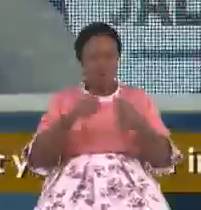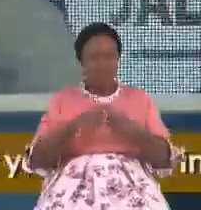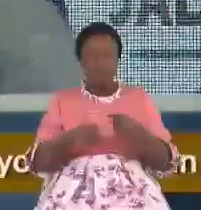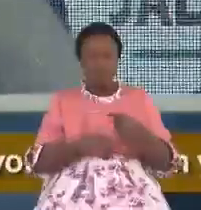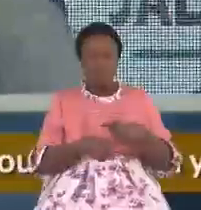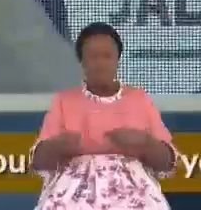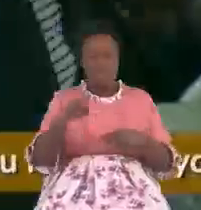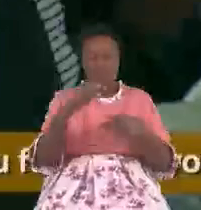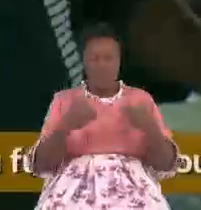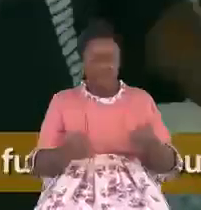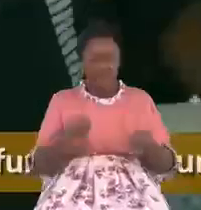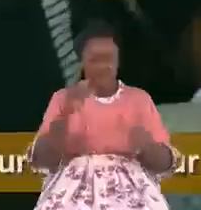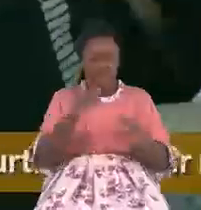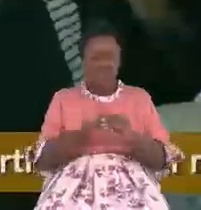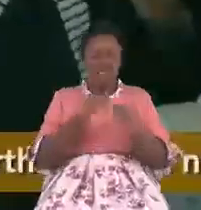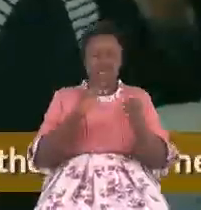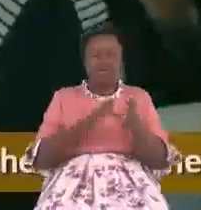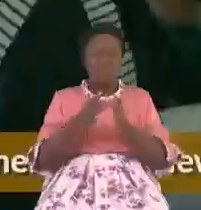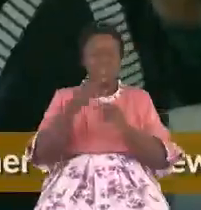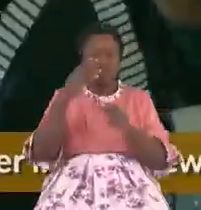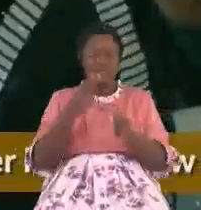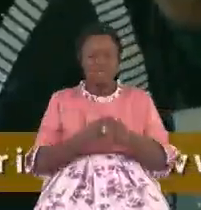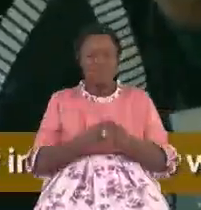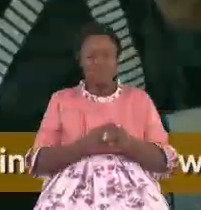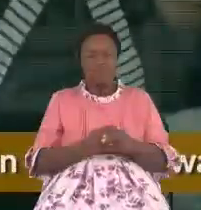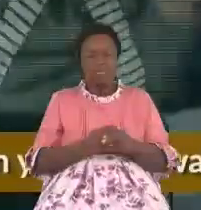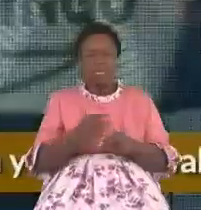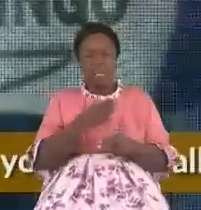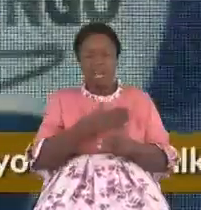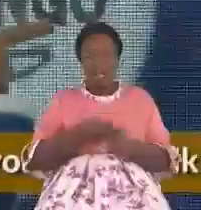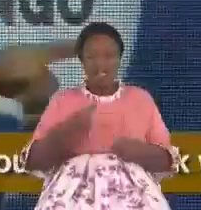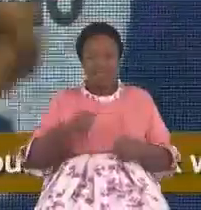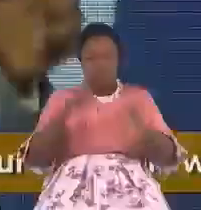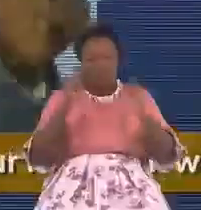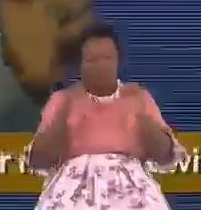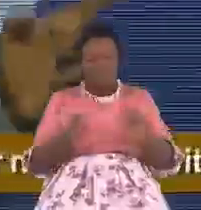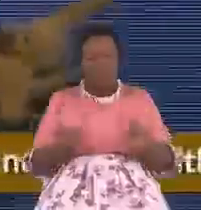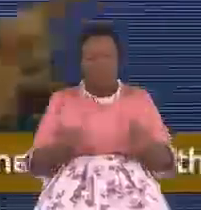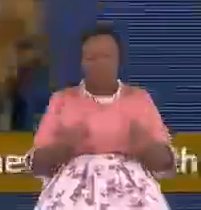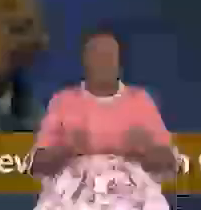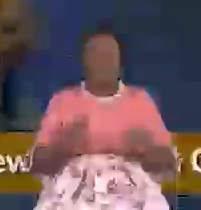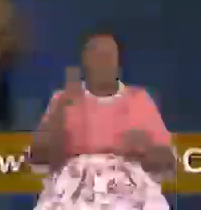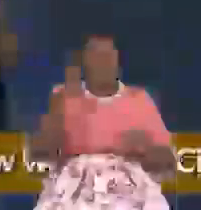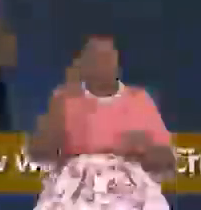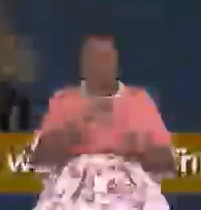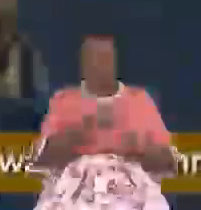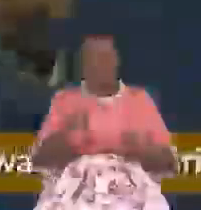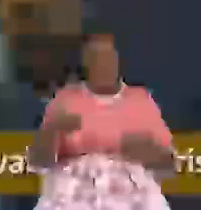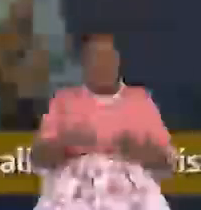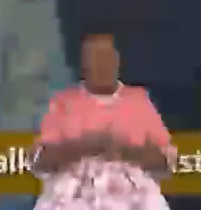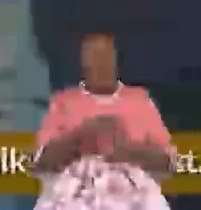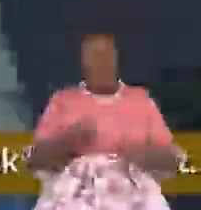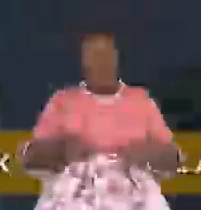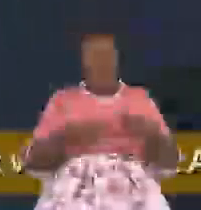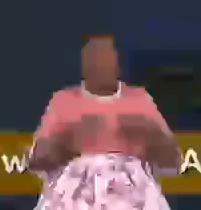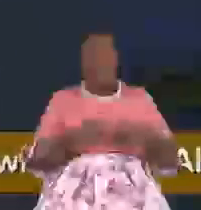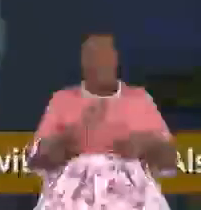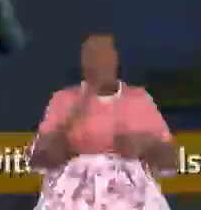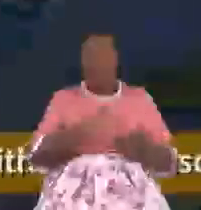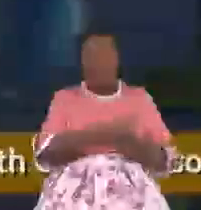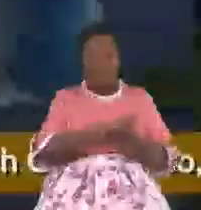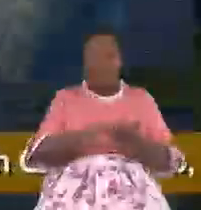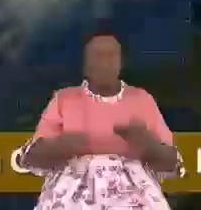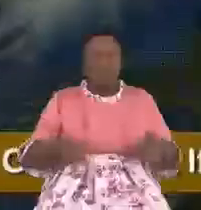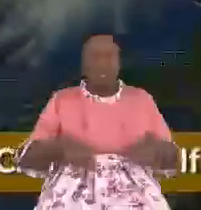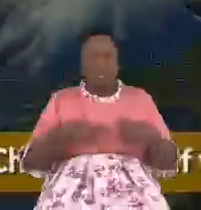in jesus name and a power for a new life a righteous life